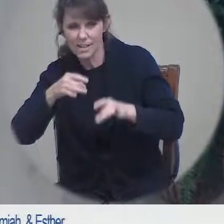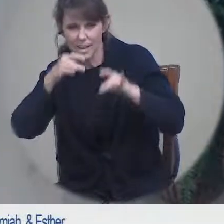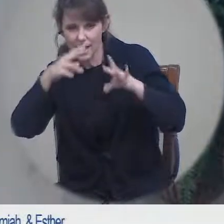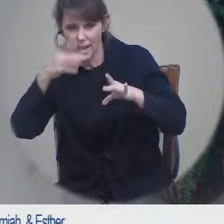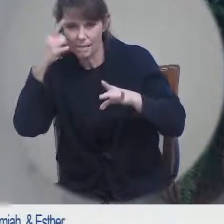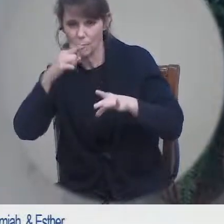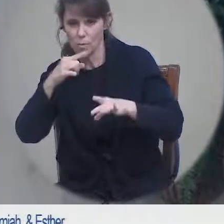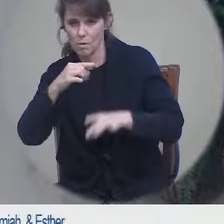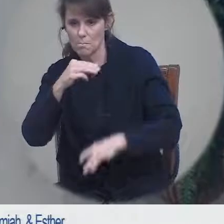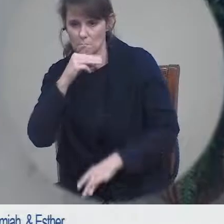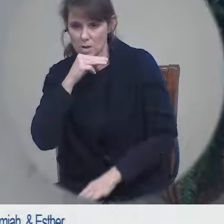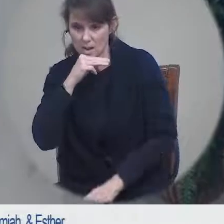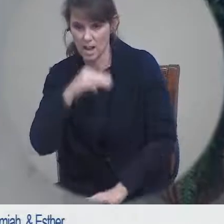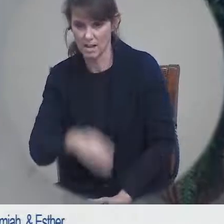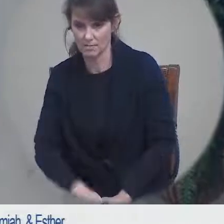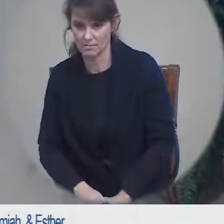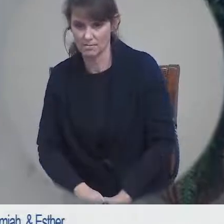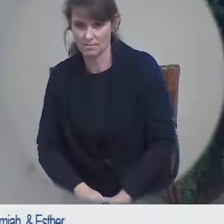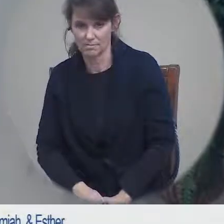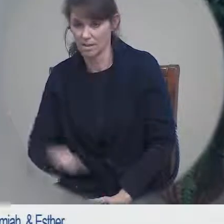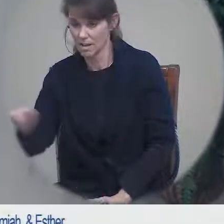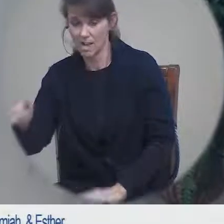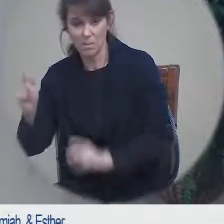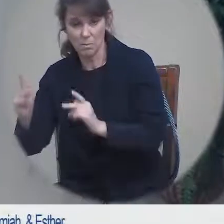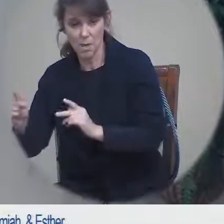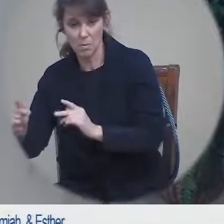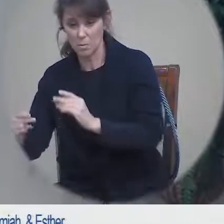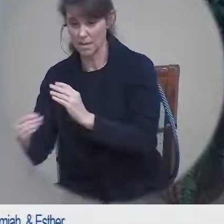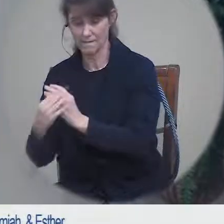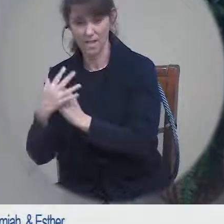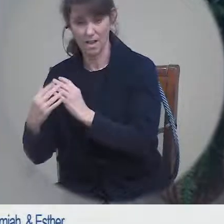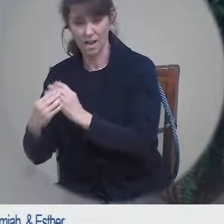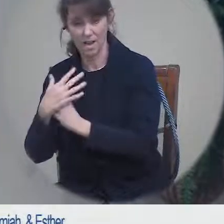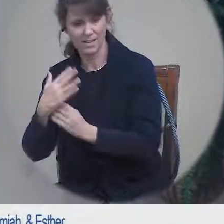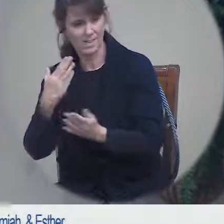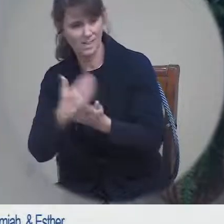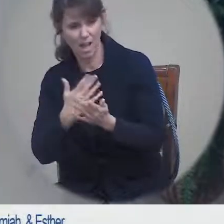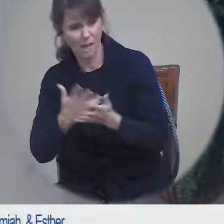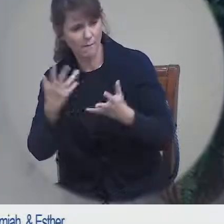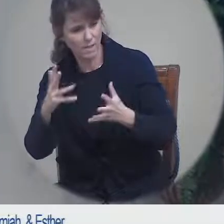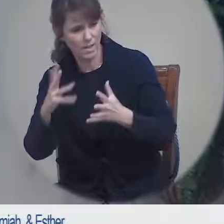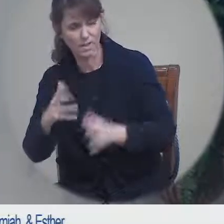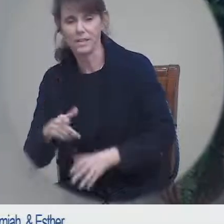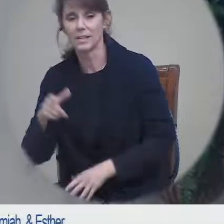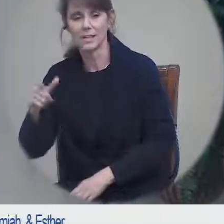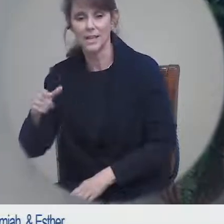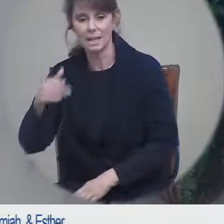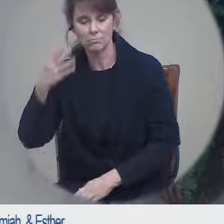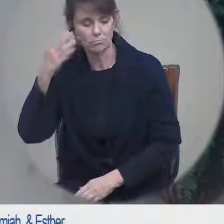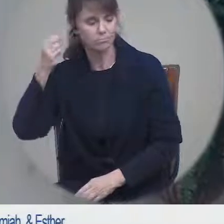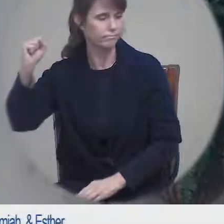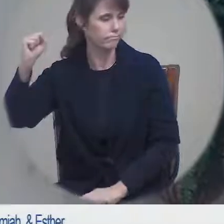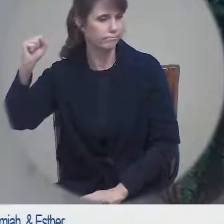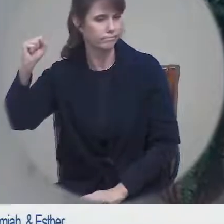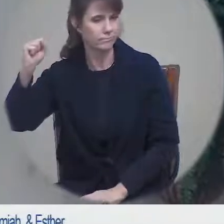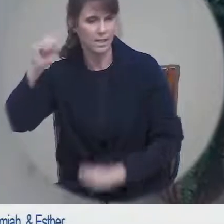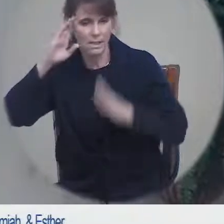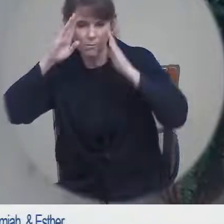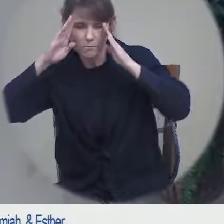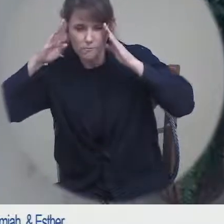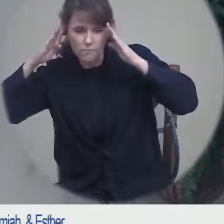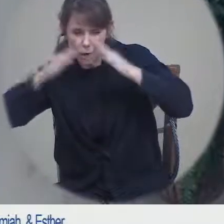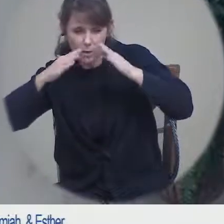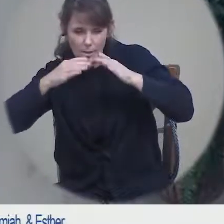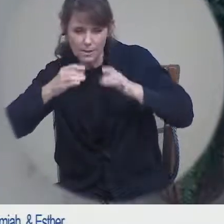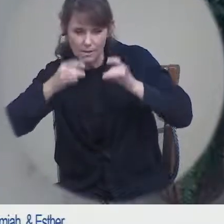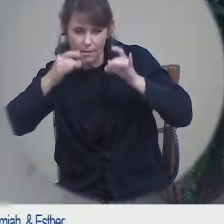I tell you, we can get that way too. But in chapter 6, even though it was too late